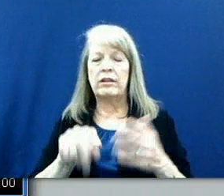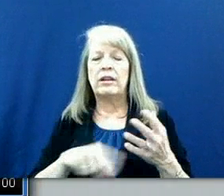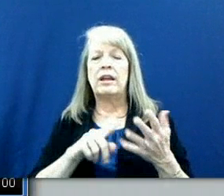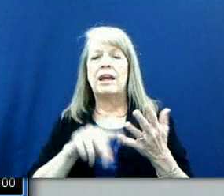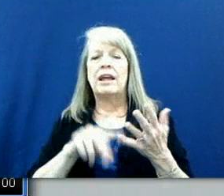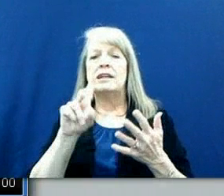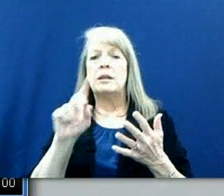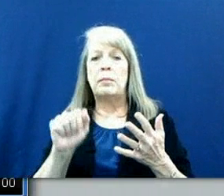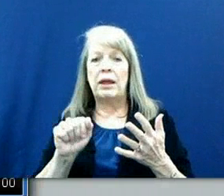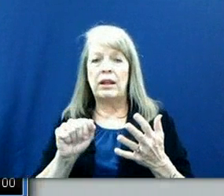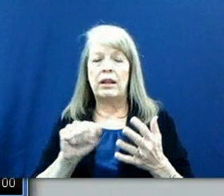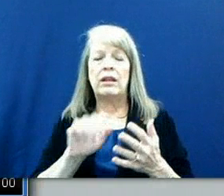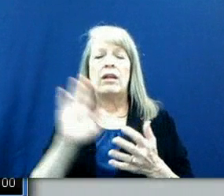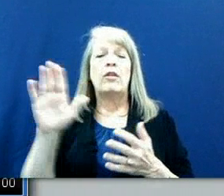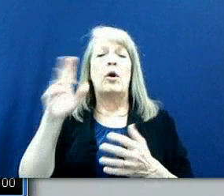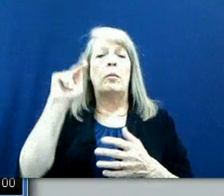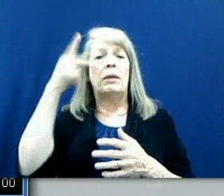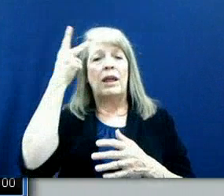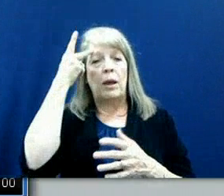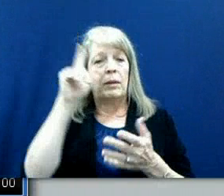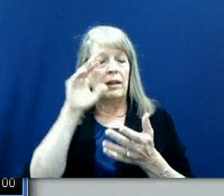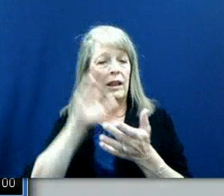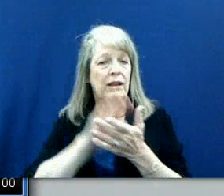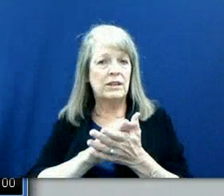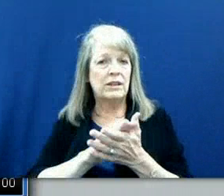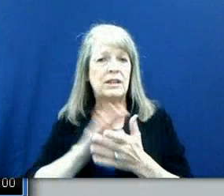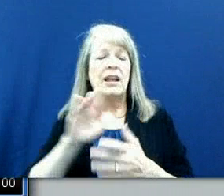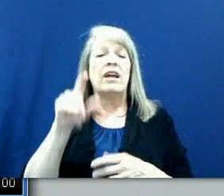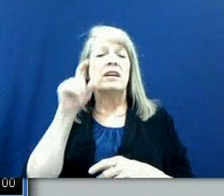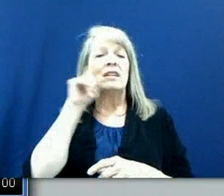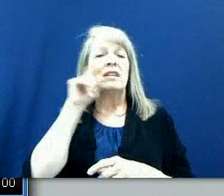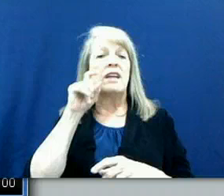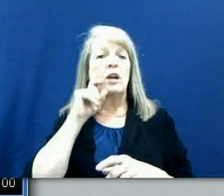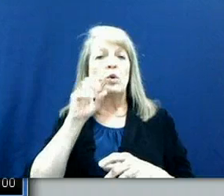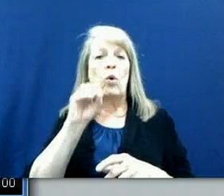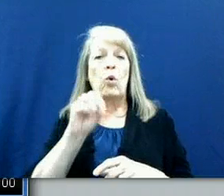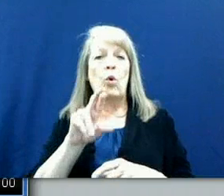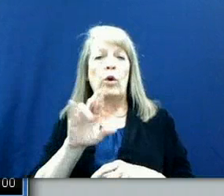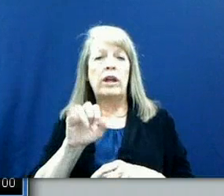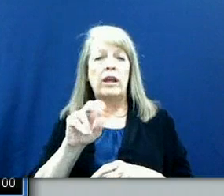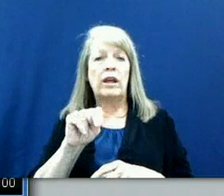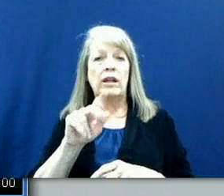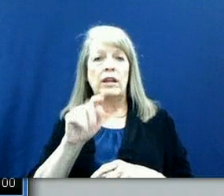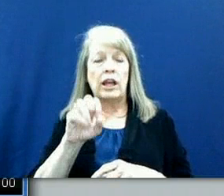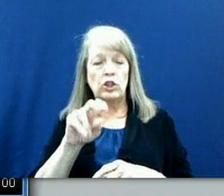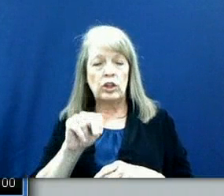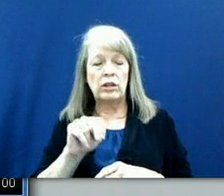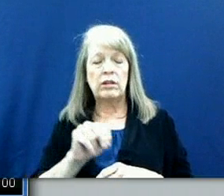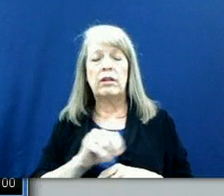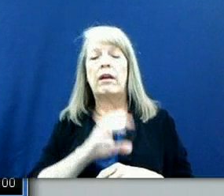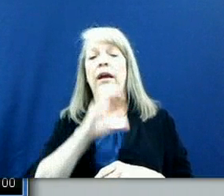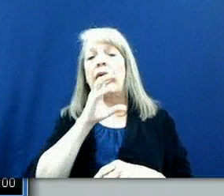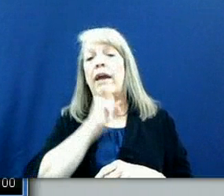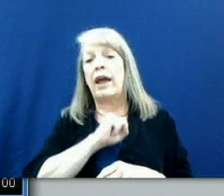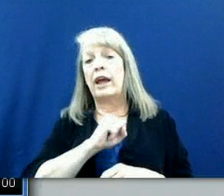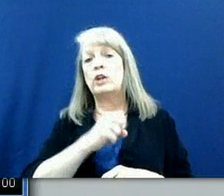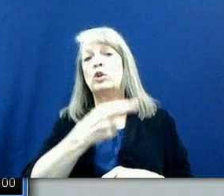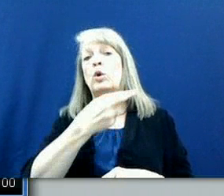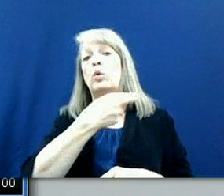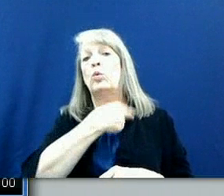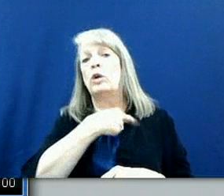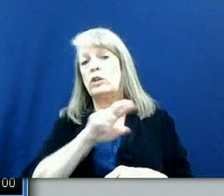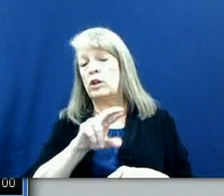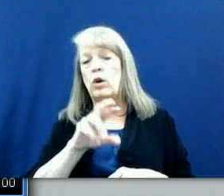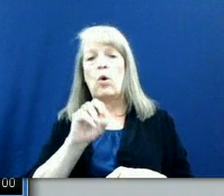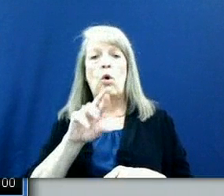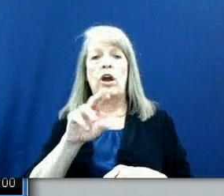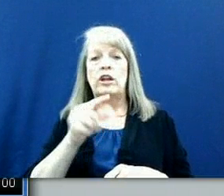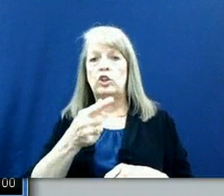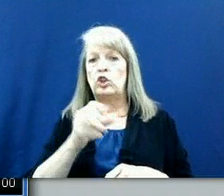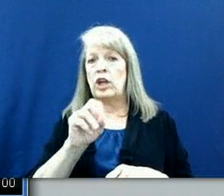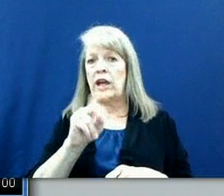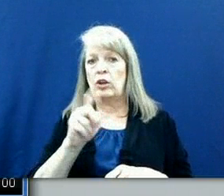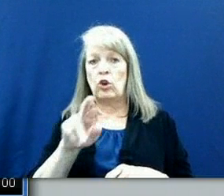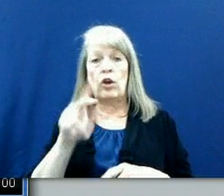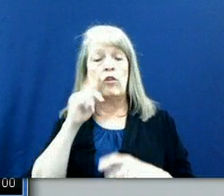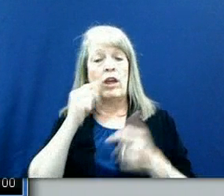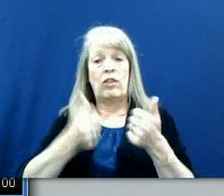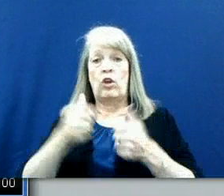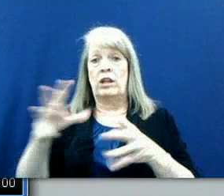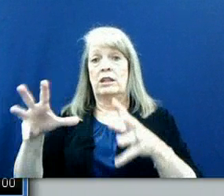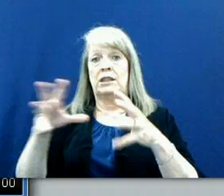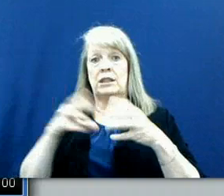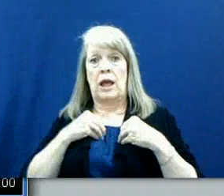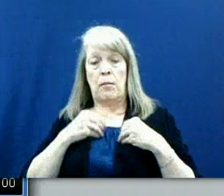beliefs, sexual orientation, age, religion, or gender in the acceptance of or provision